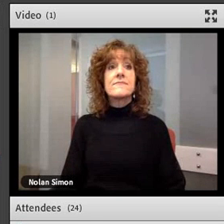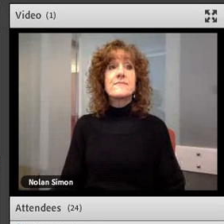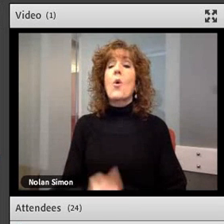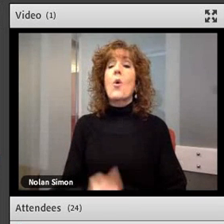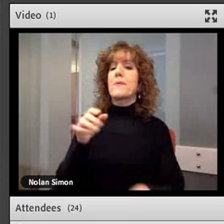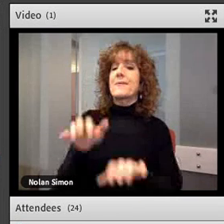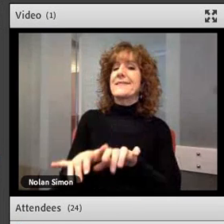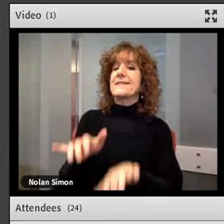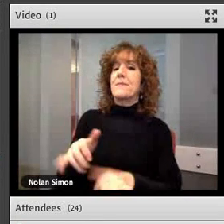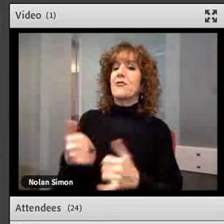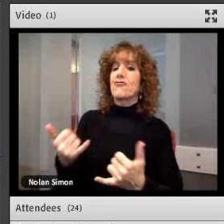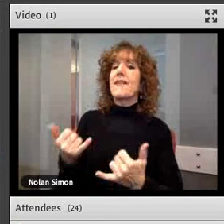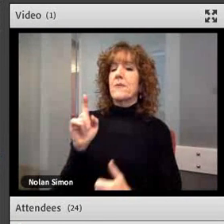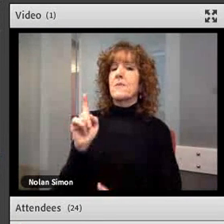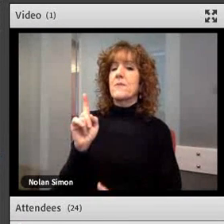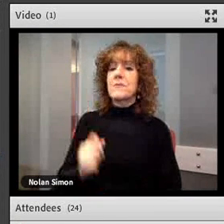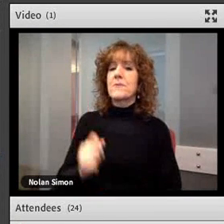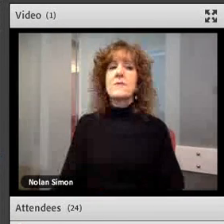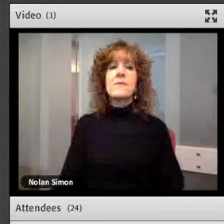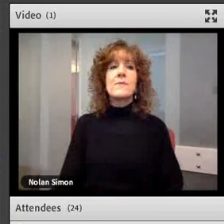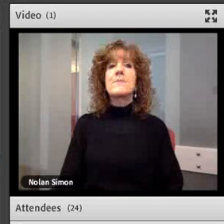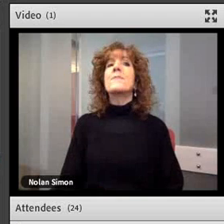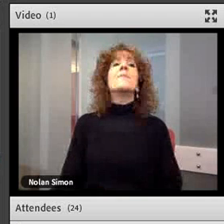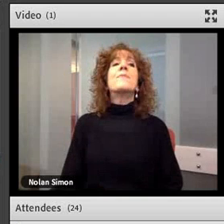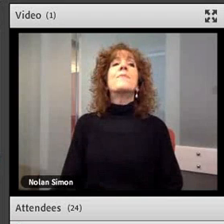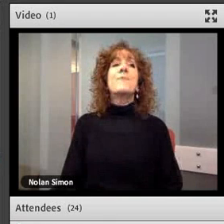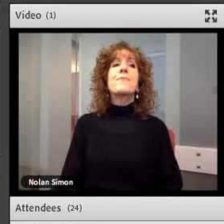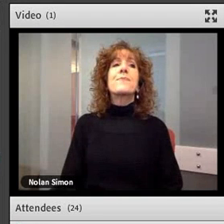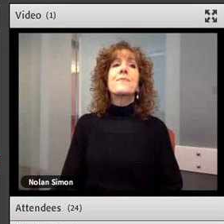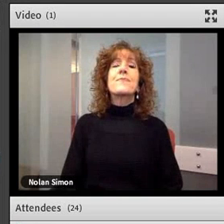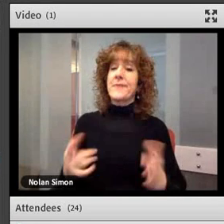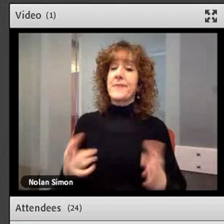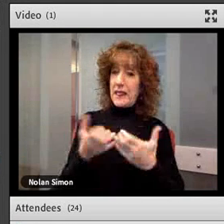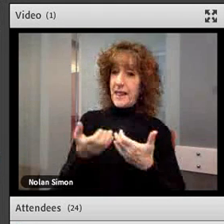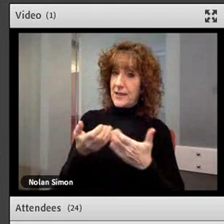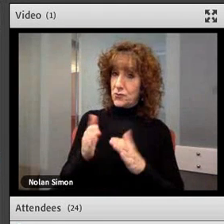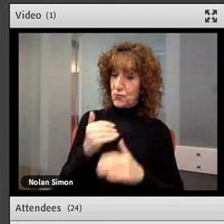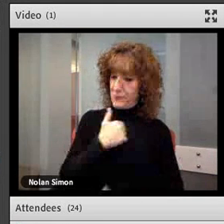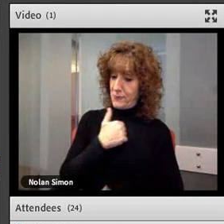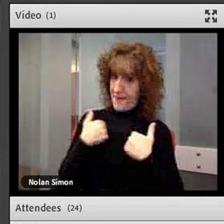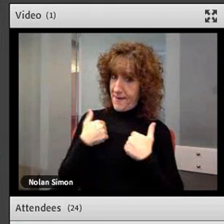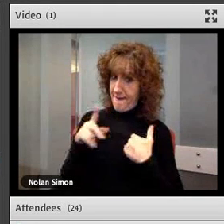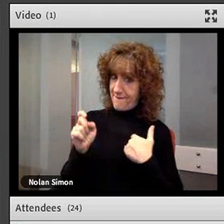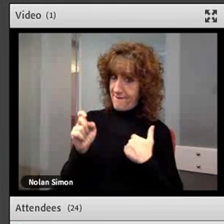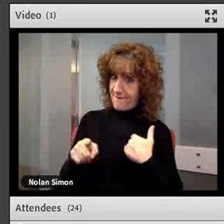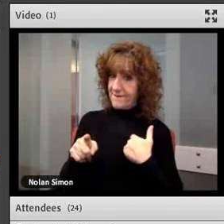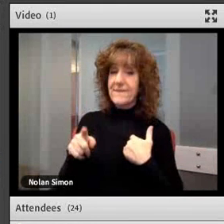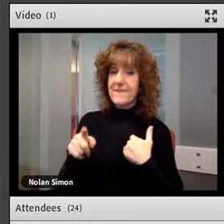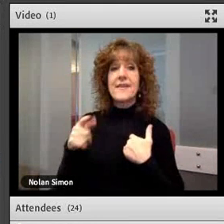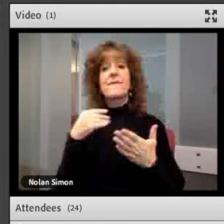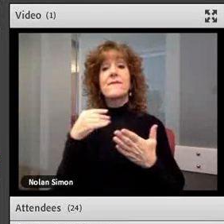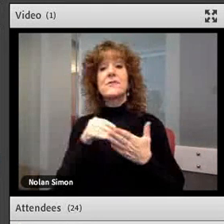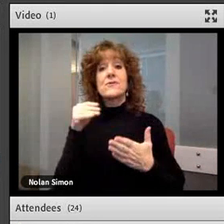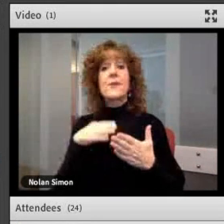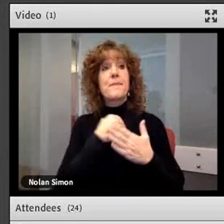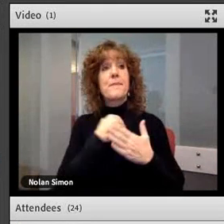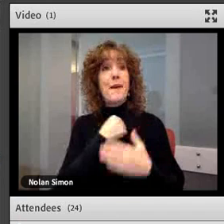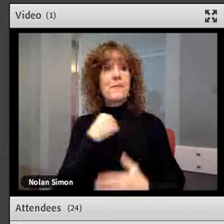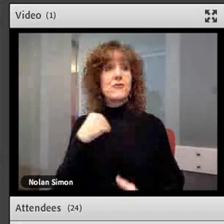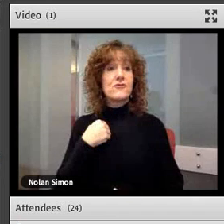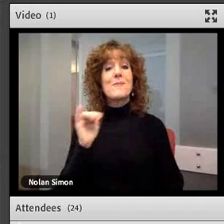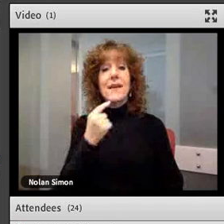Somebody's typing. Okay. How about a classroom membership? Okay, there's student memberships.